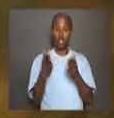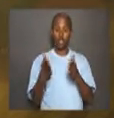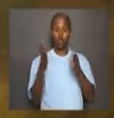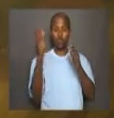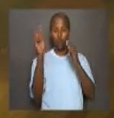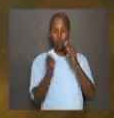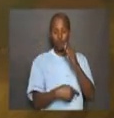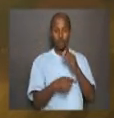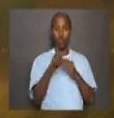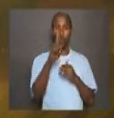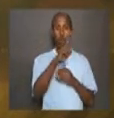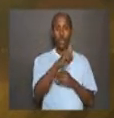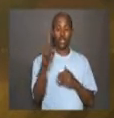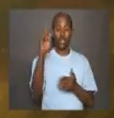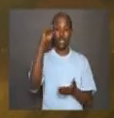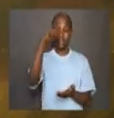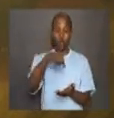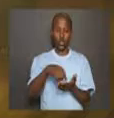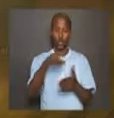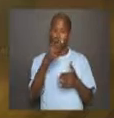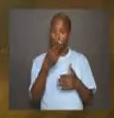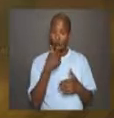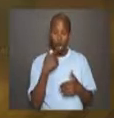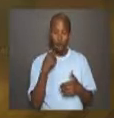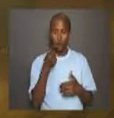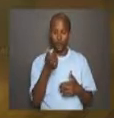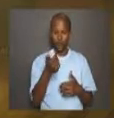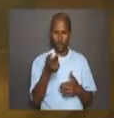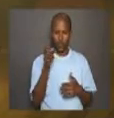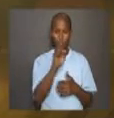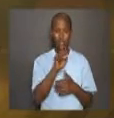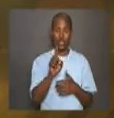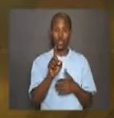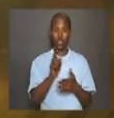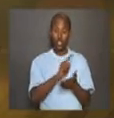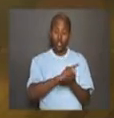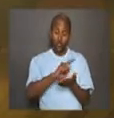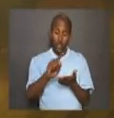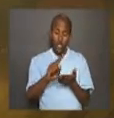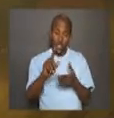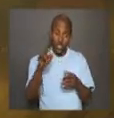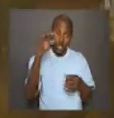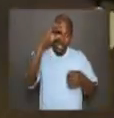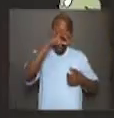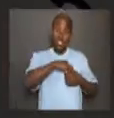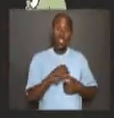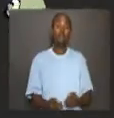over 100,000 birr. What is his week's income?